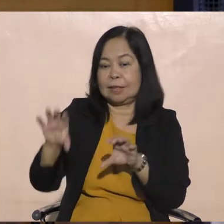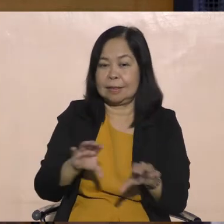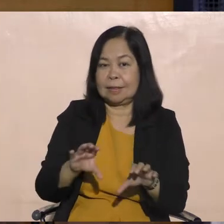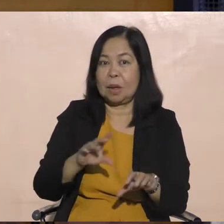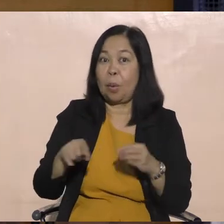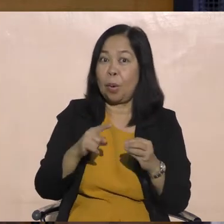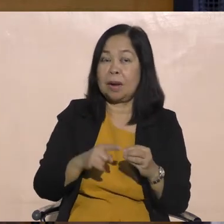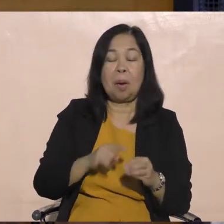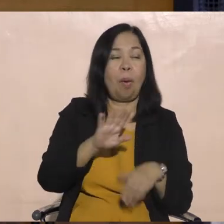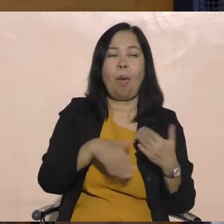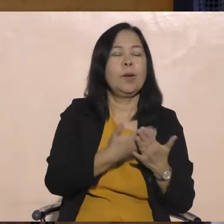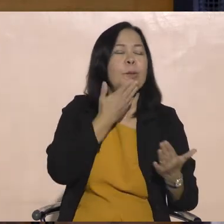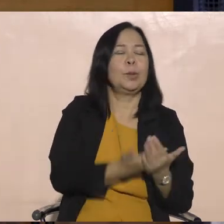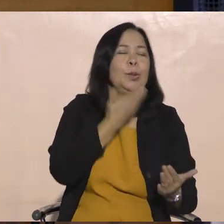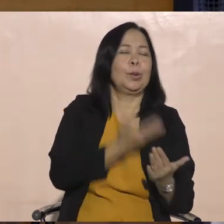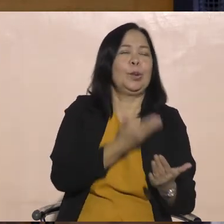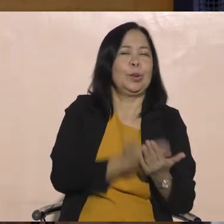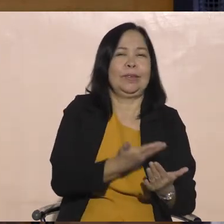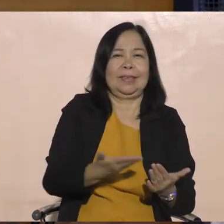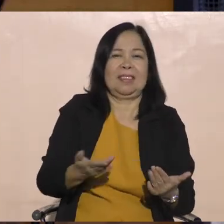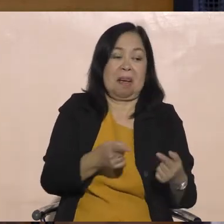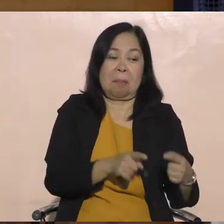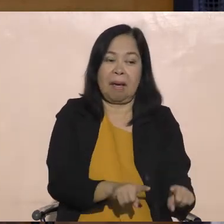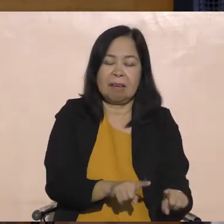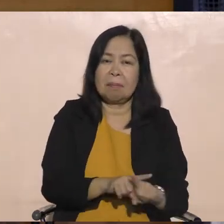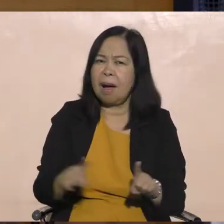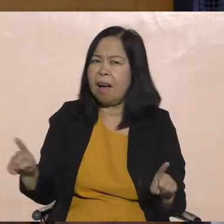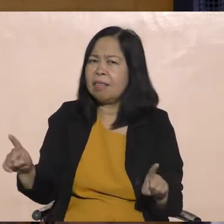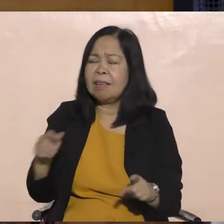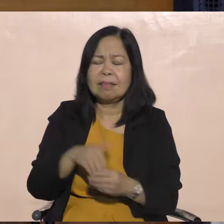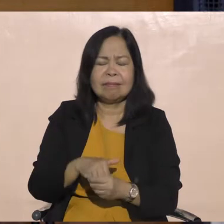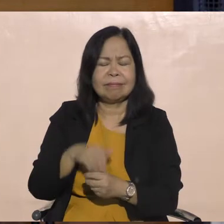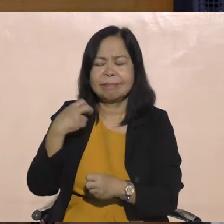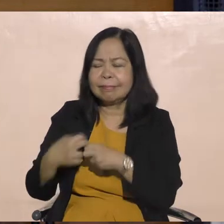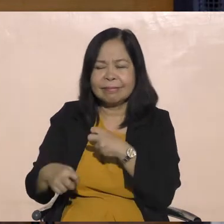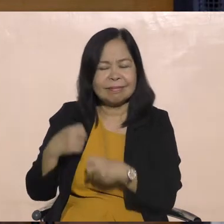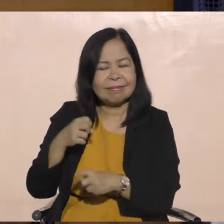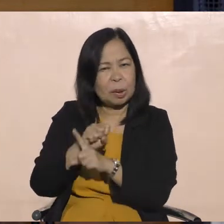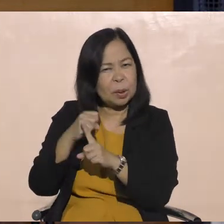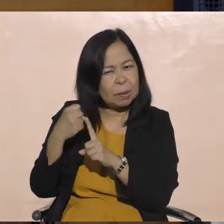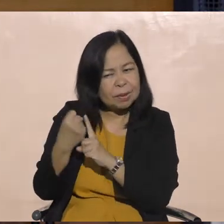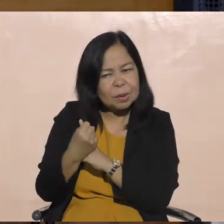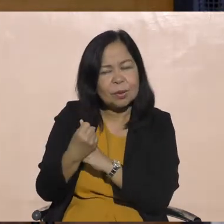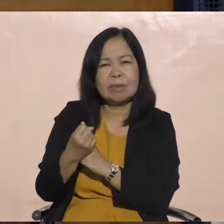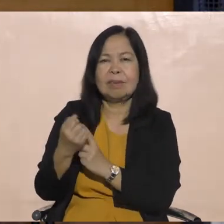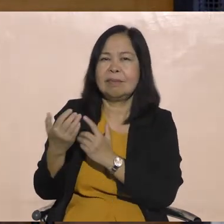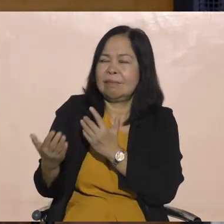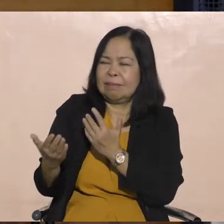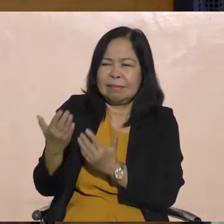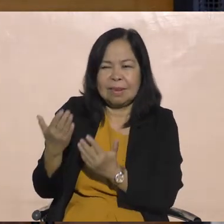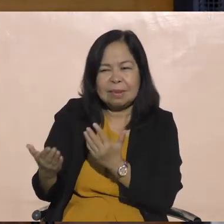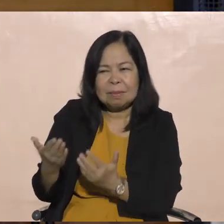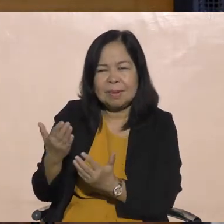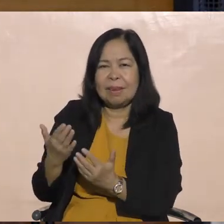is favorable to us. Pero in situations nga muraog, there was a